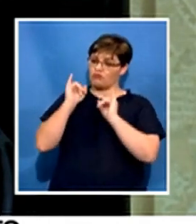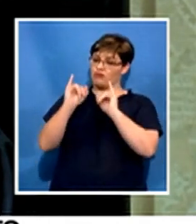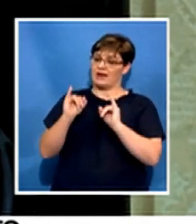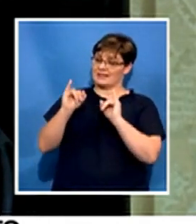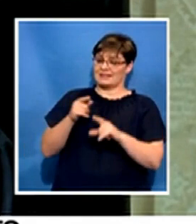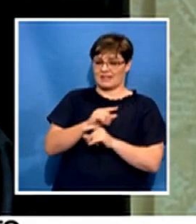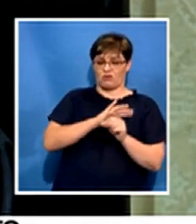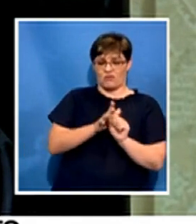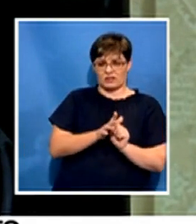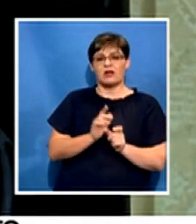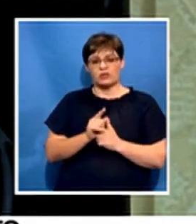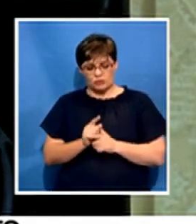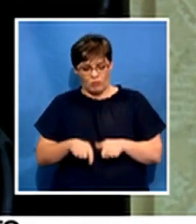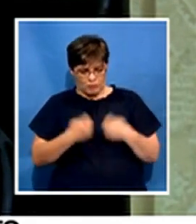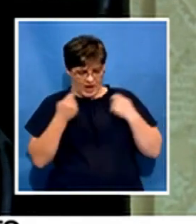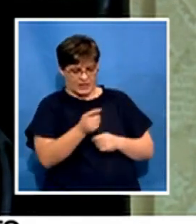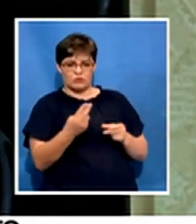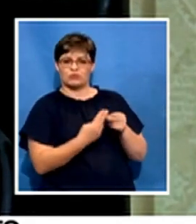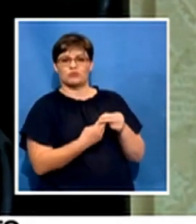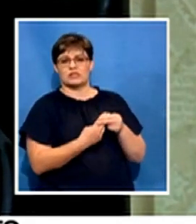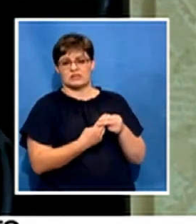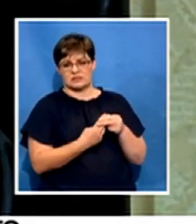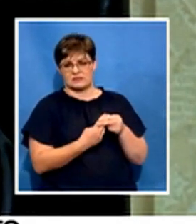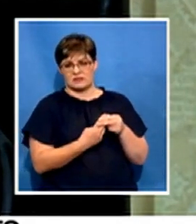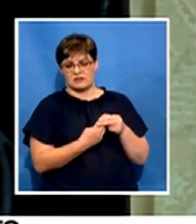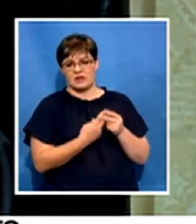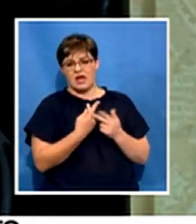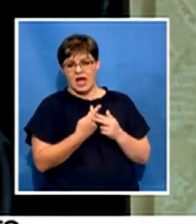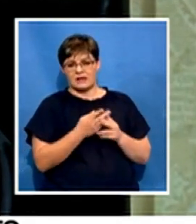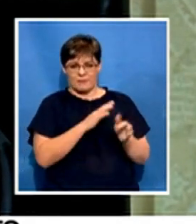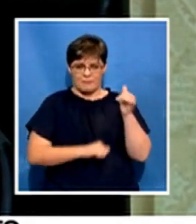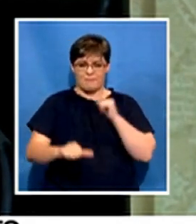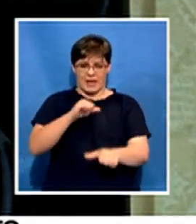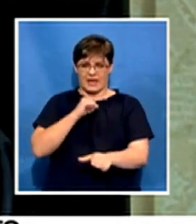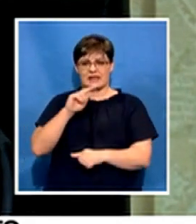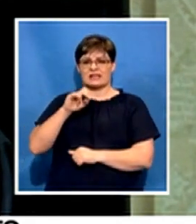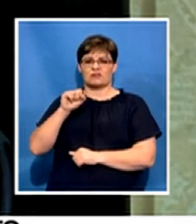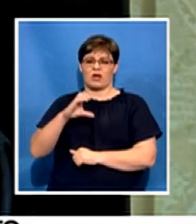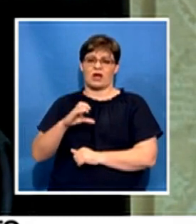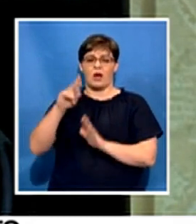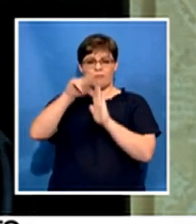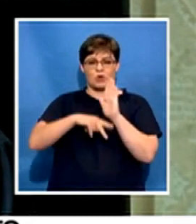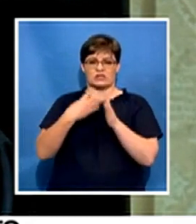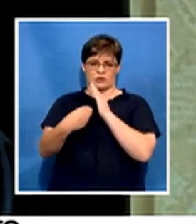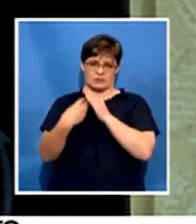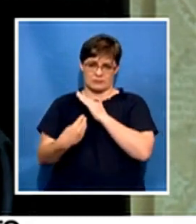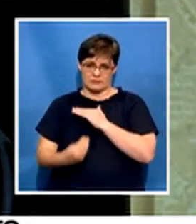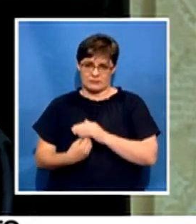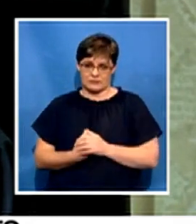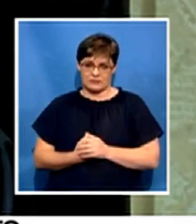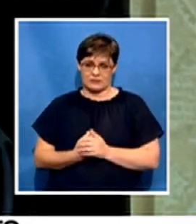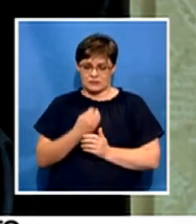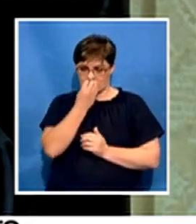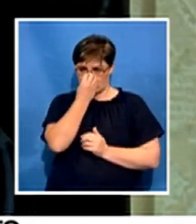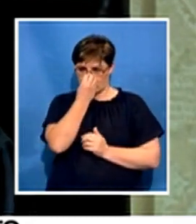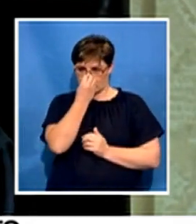union and reverse the Nazareth policy outcome. These attacks are evident both